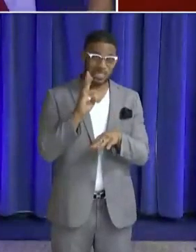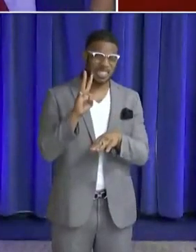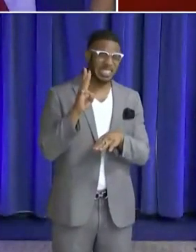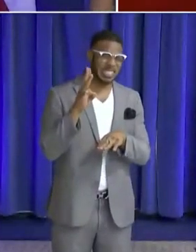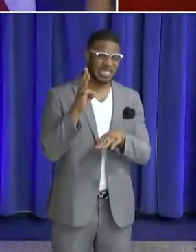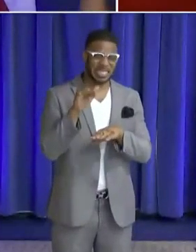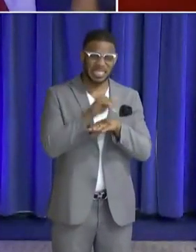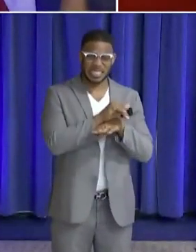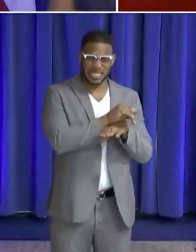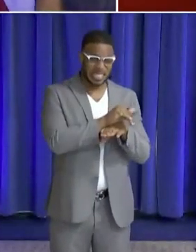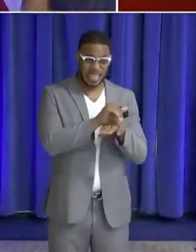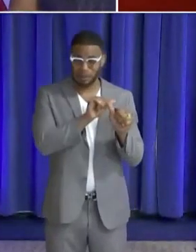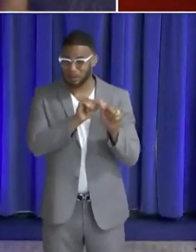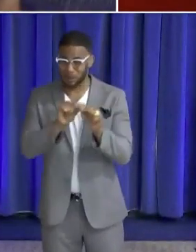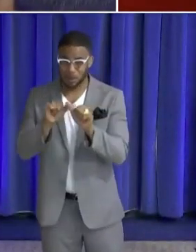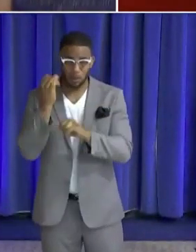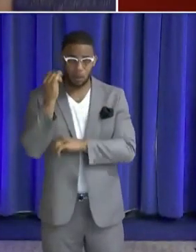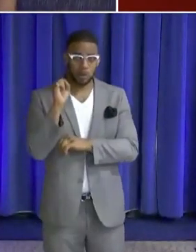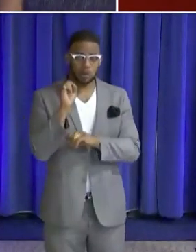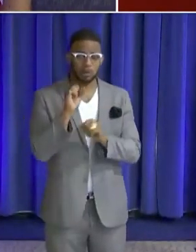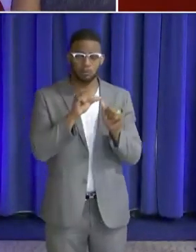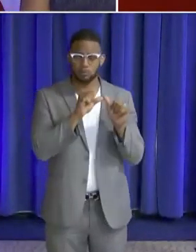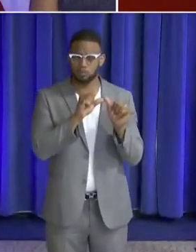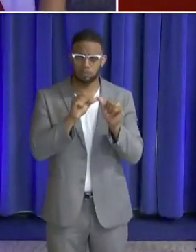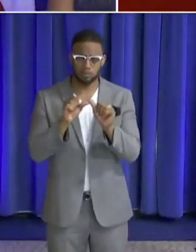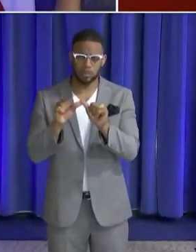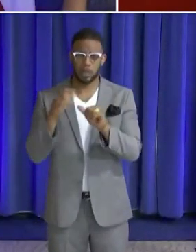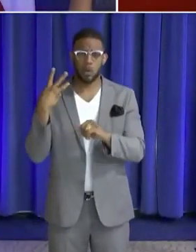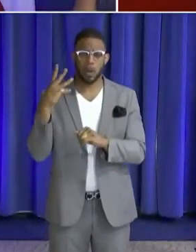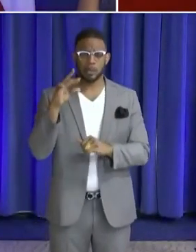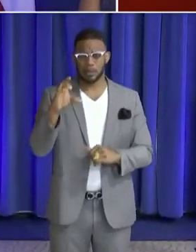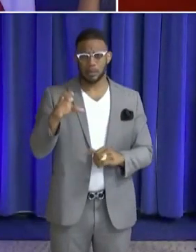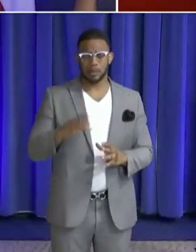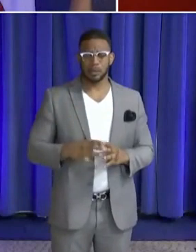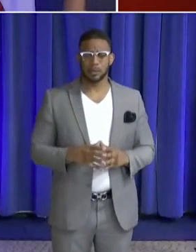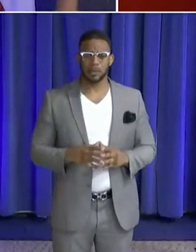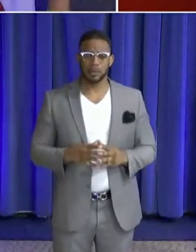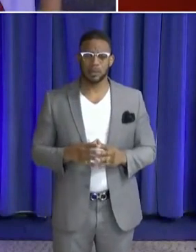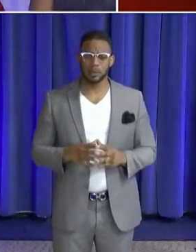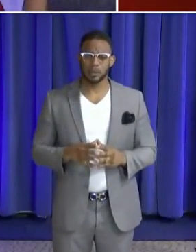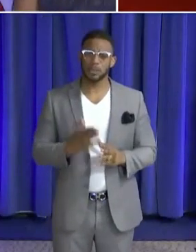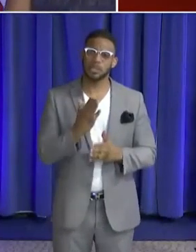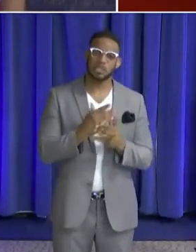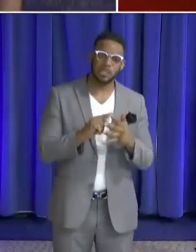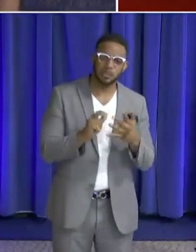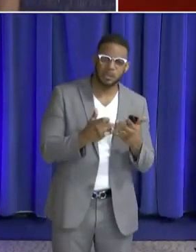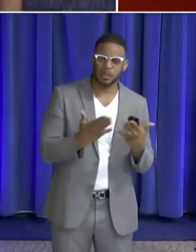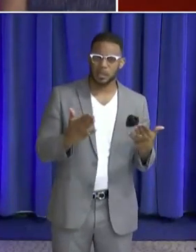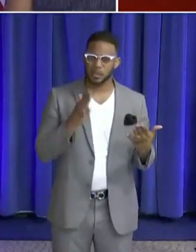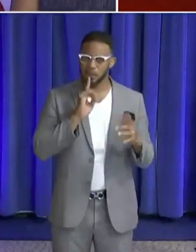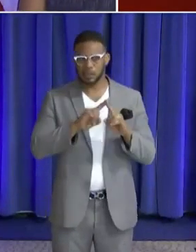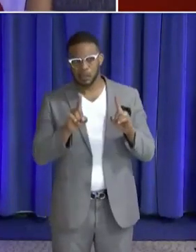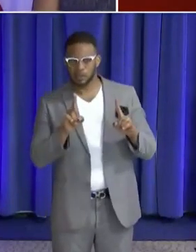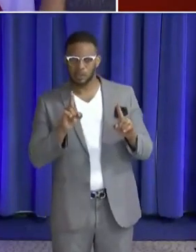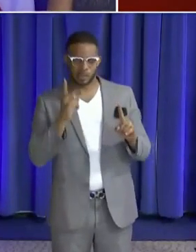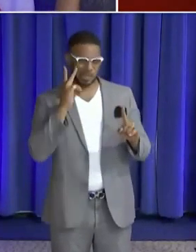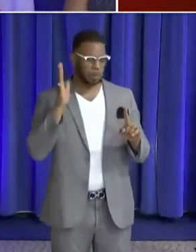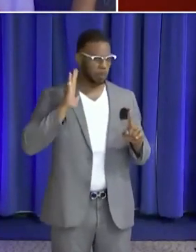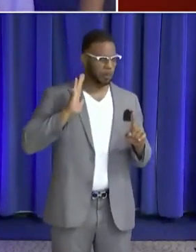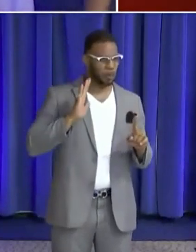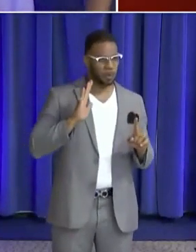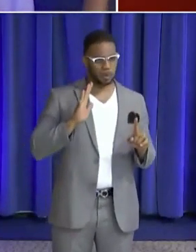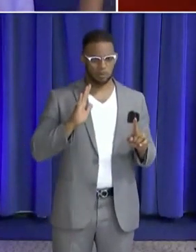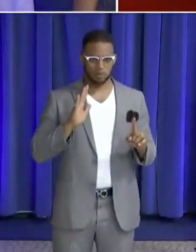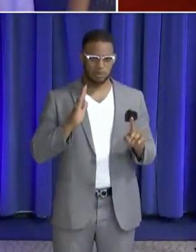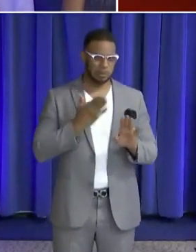of protests, consecutive nights of protests here in Washington, D.C. Some of the things that were different than what we've seen in